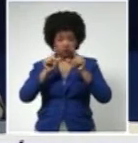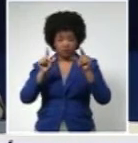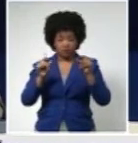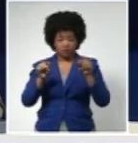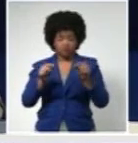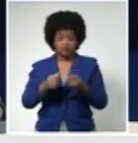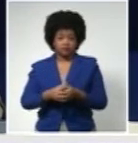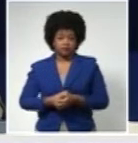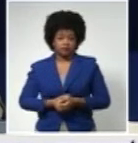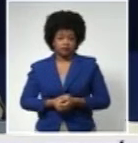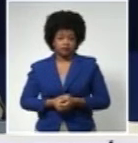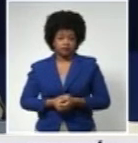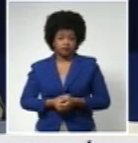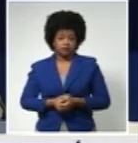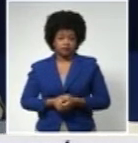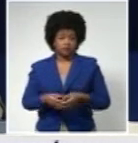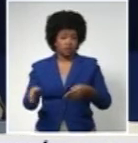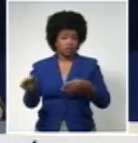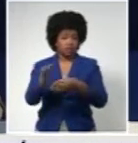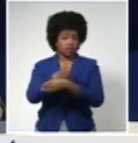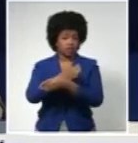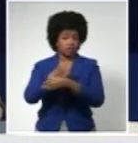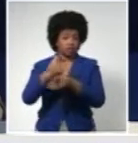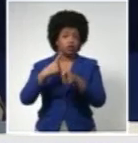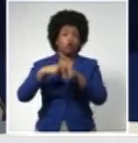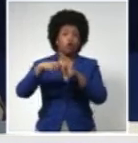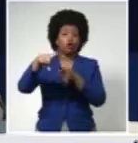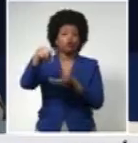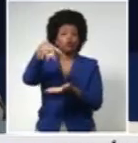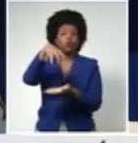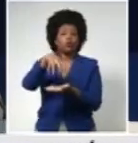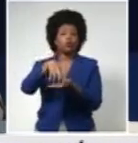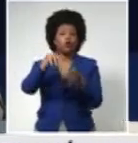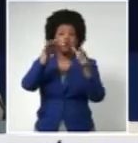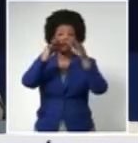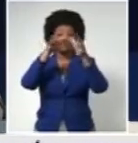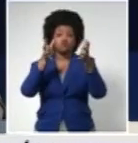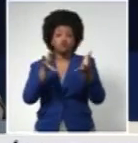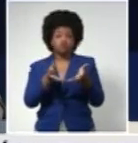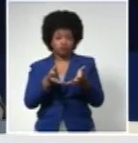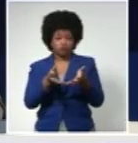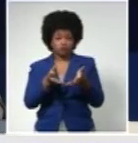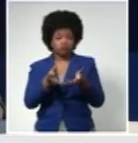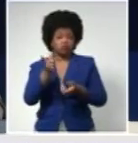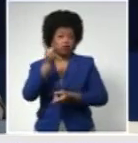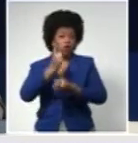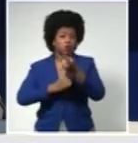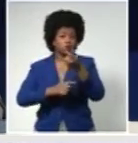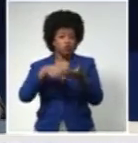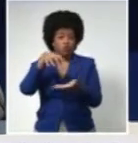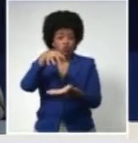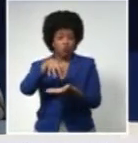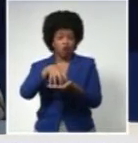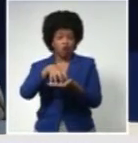almost similar numbers in terms of confirmed cases.